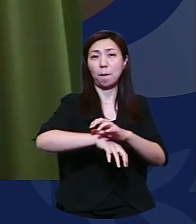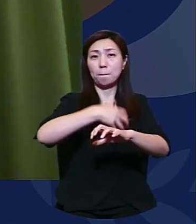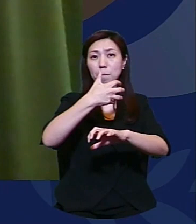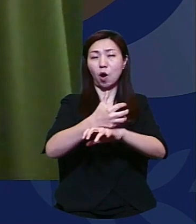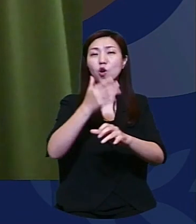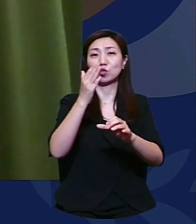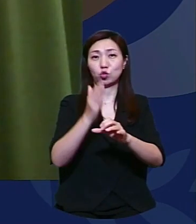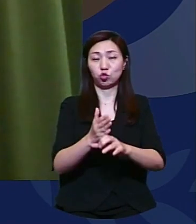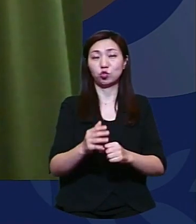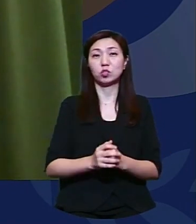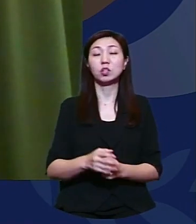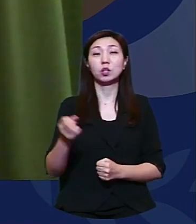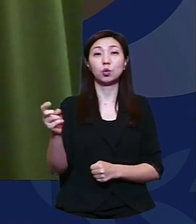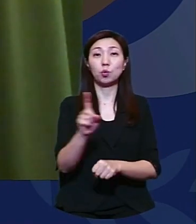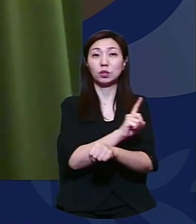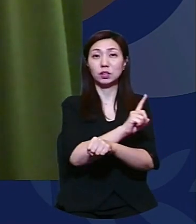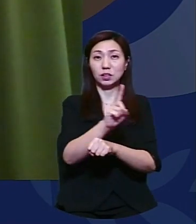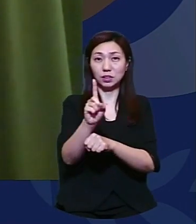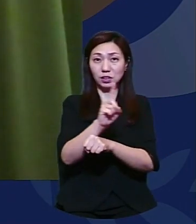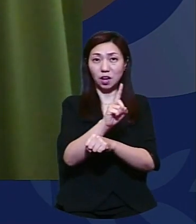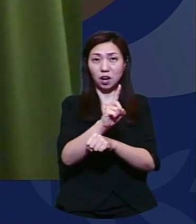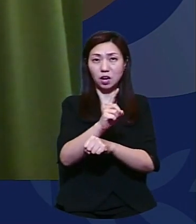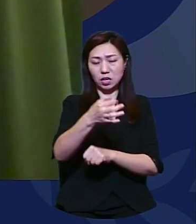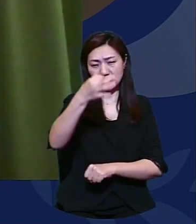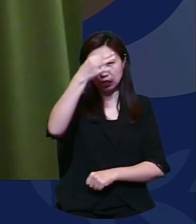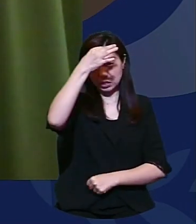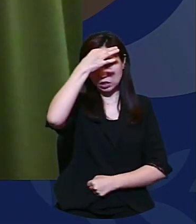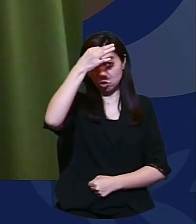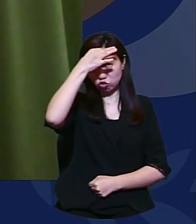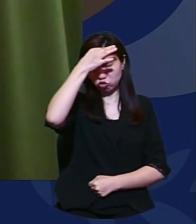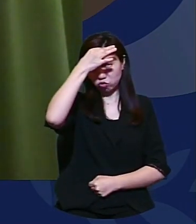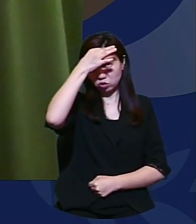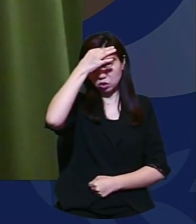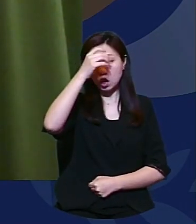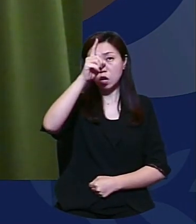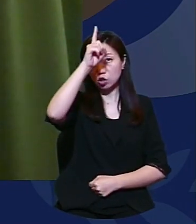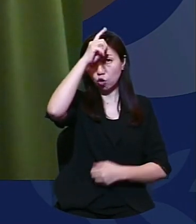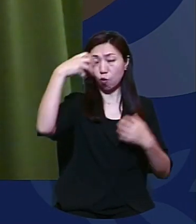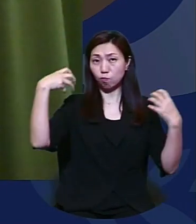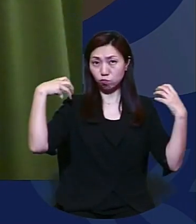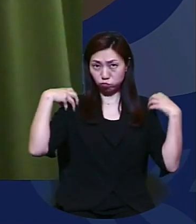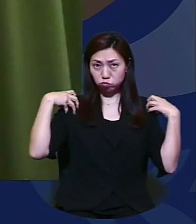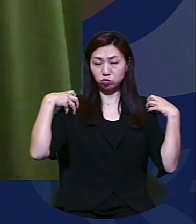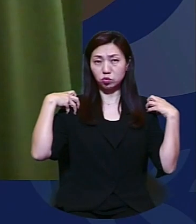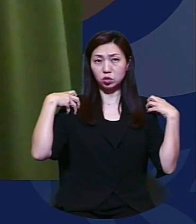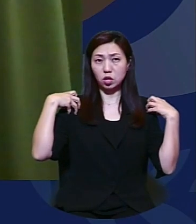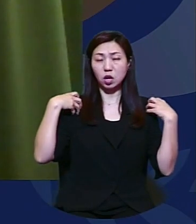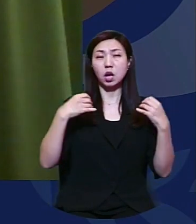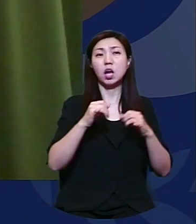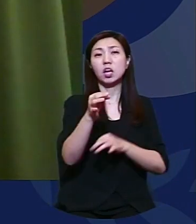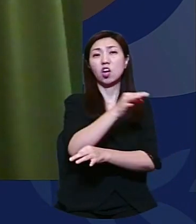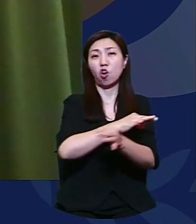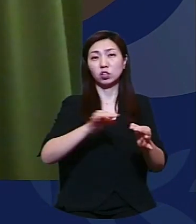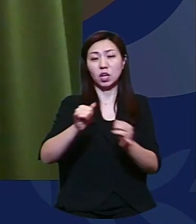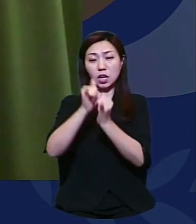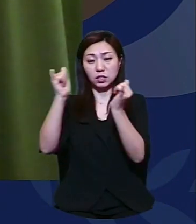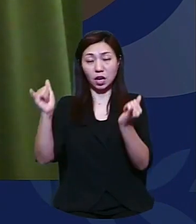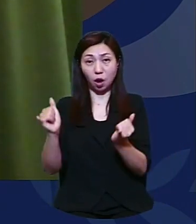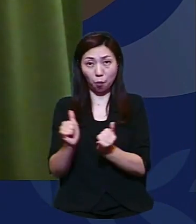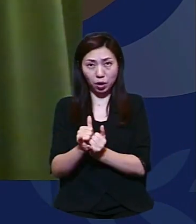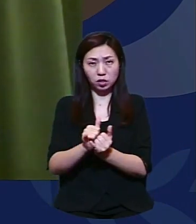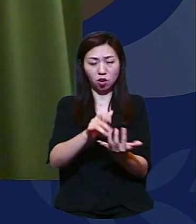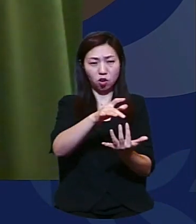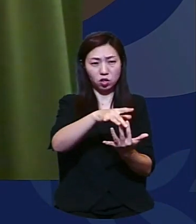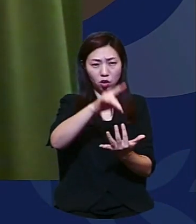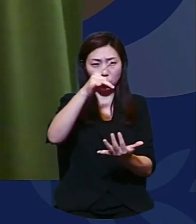transforming industries, governments, economies, and societies. We've witnessed the power of digital technology along